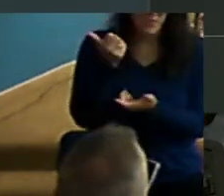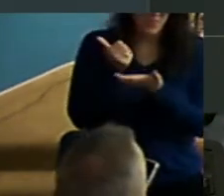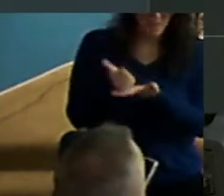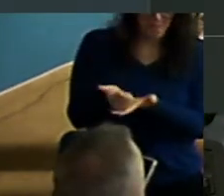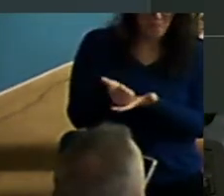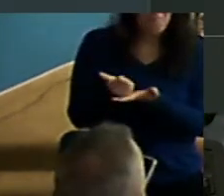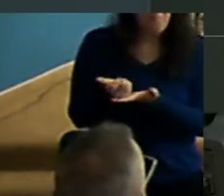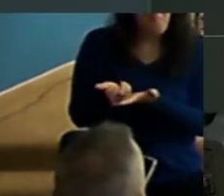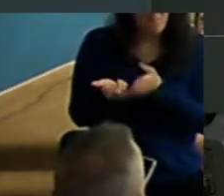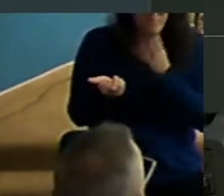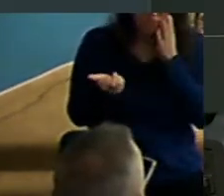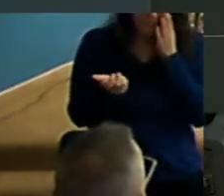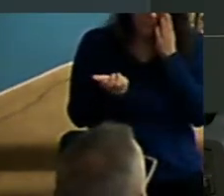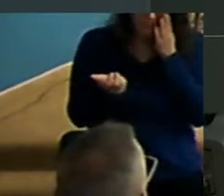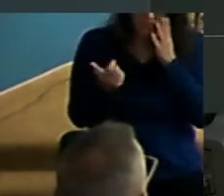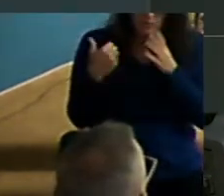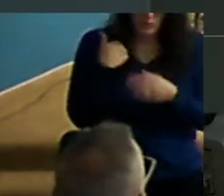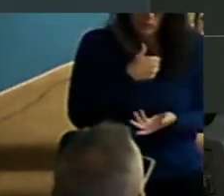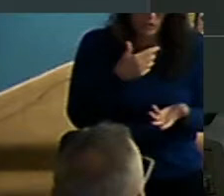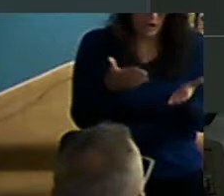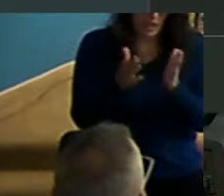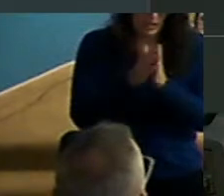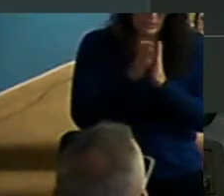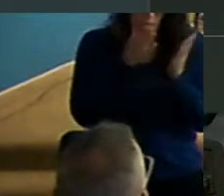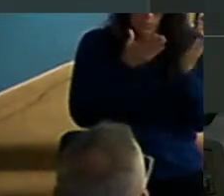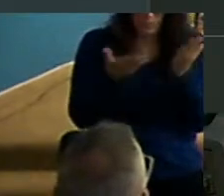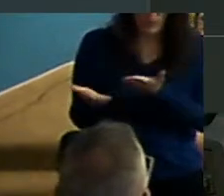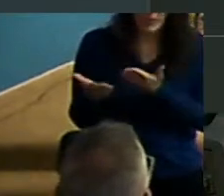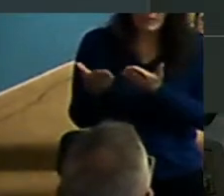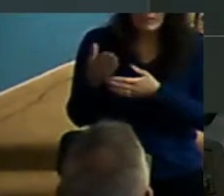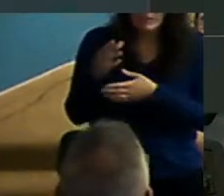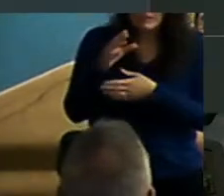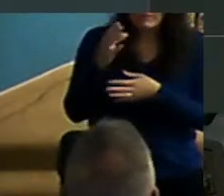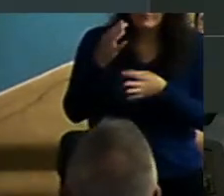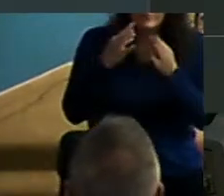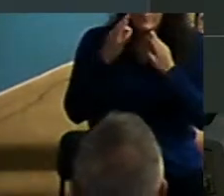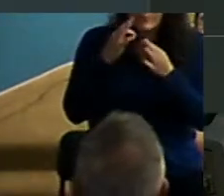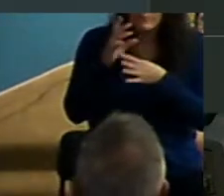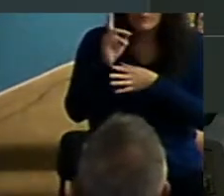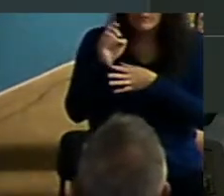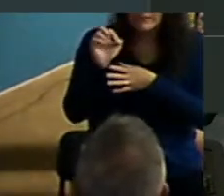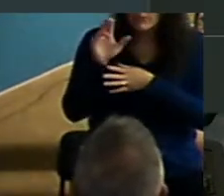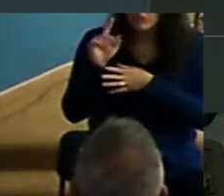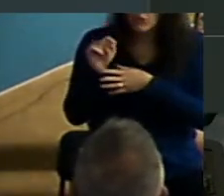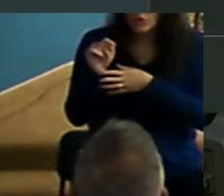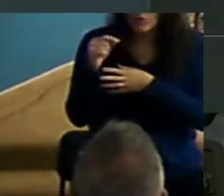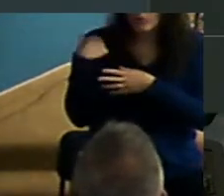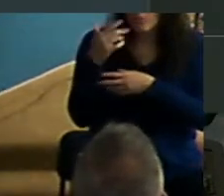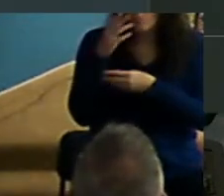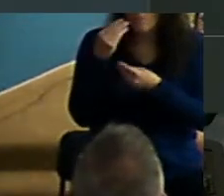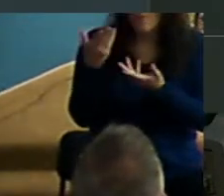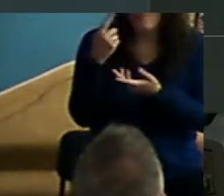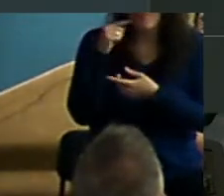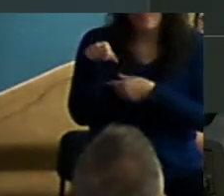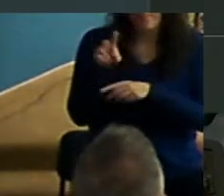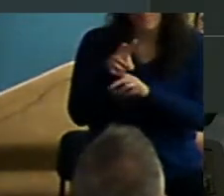that, we're asking that you bring some desserts for that dinner we're providing for them on